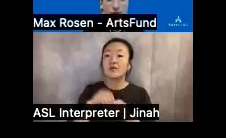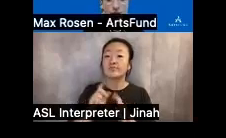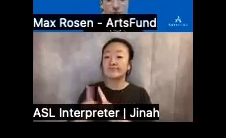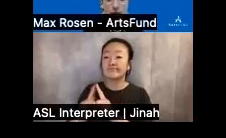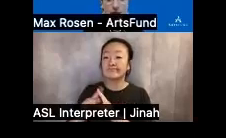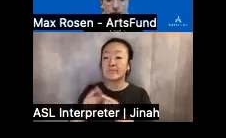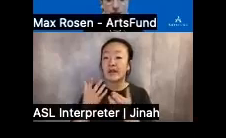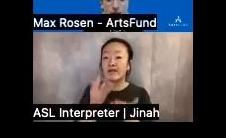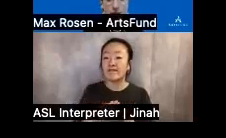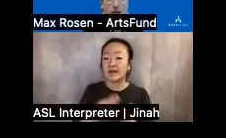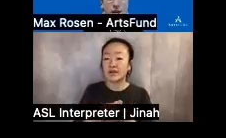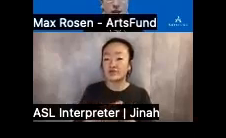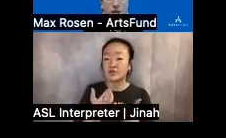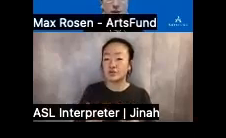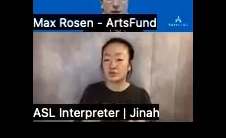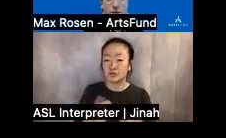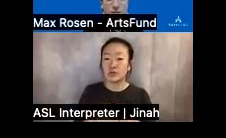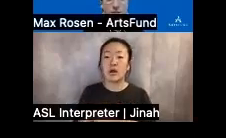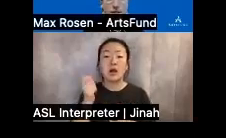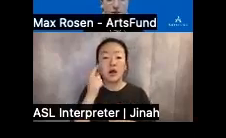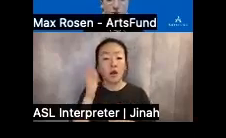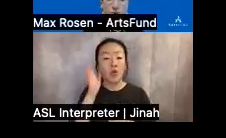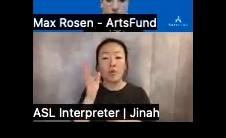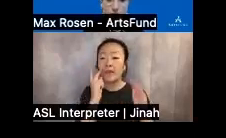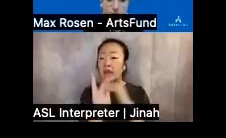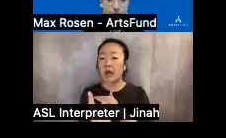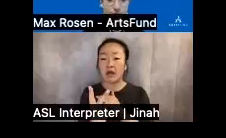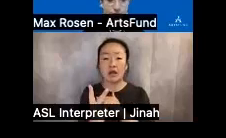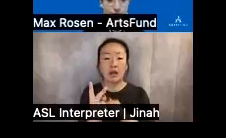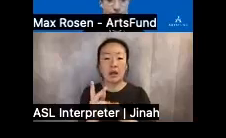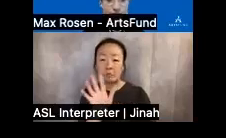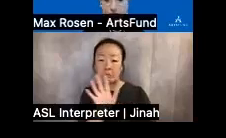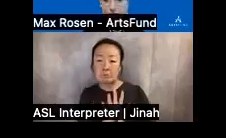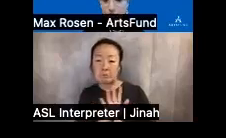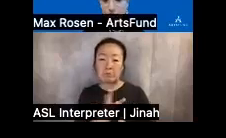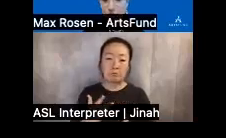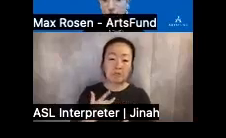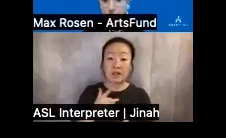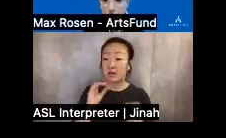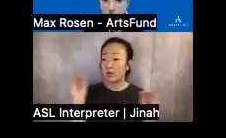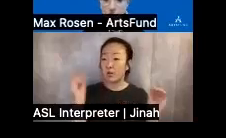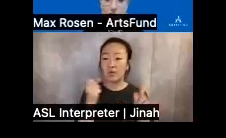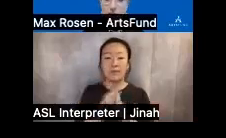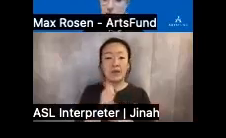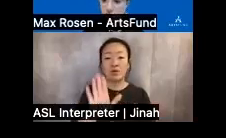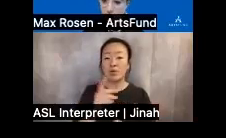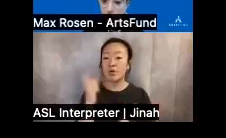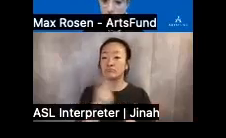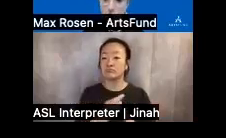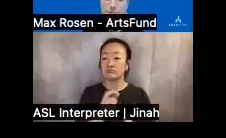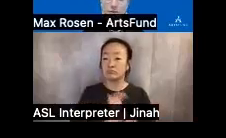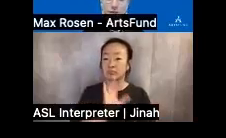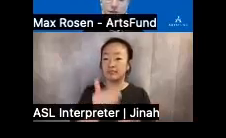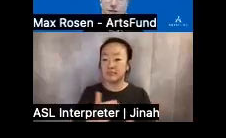your response will be an estimate and it will have no impact on your award. Great. So I'll save a